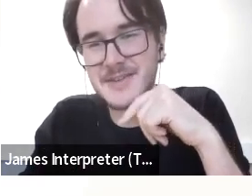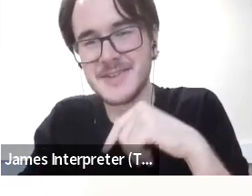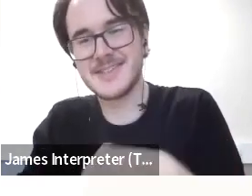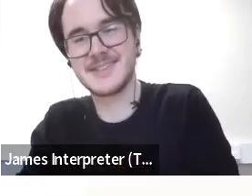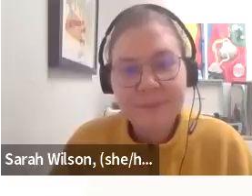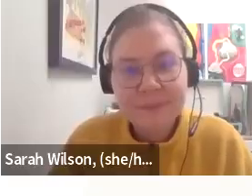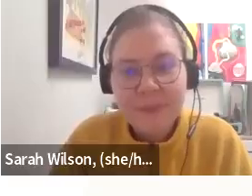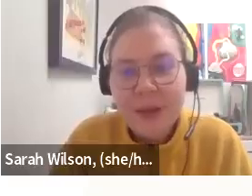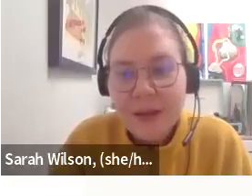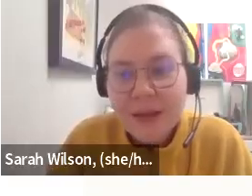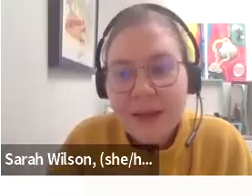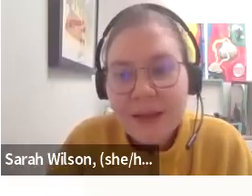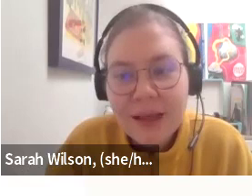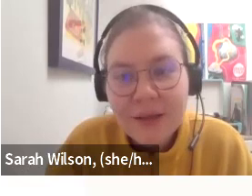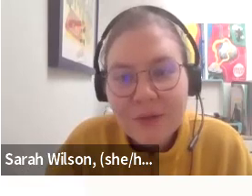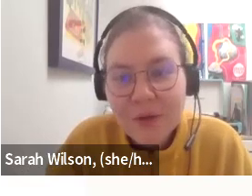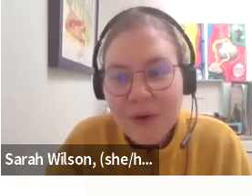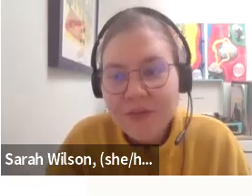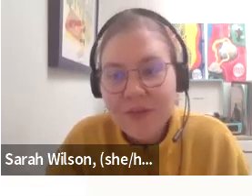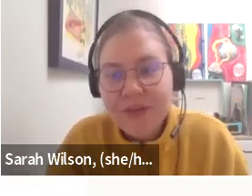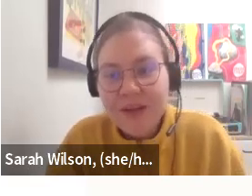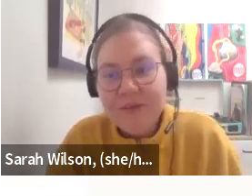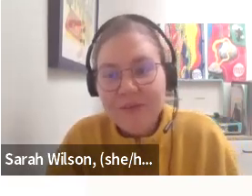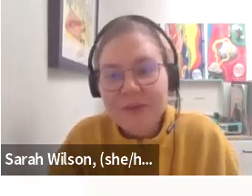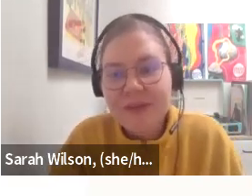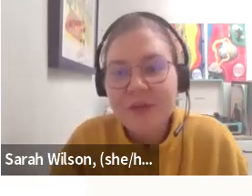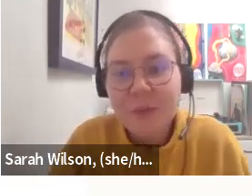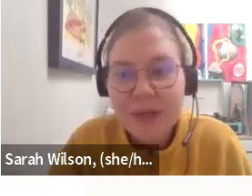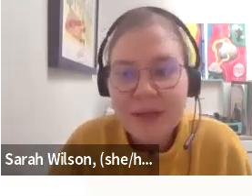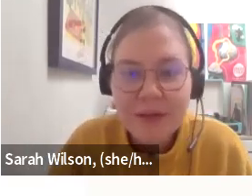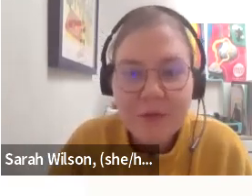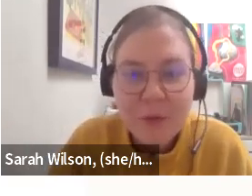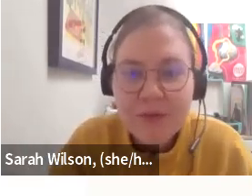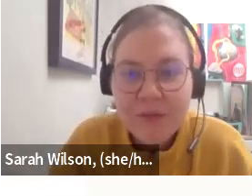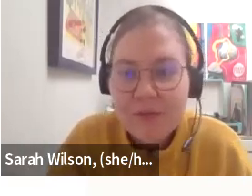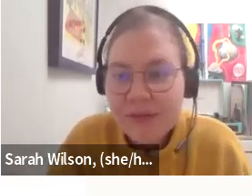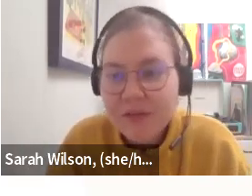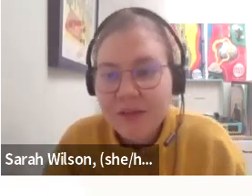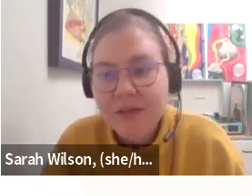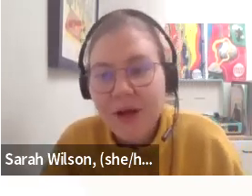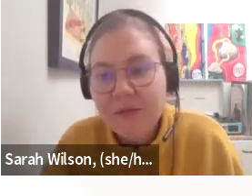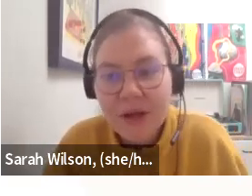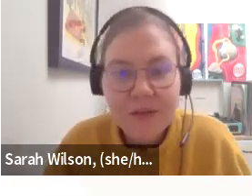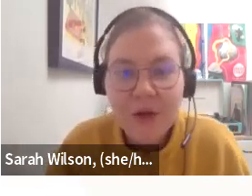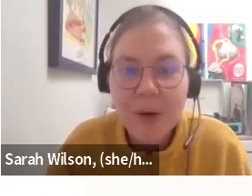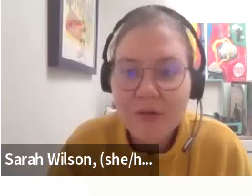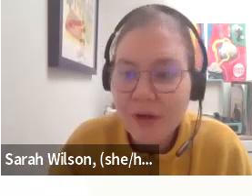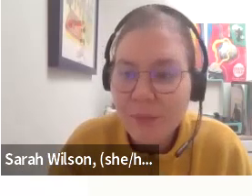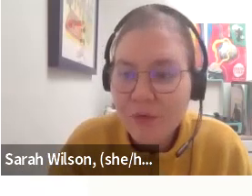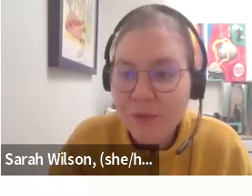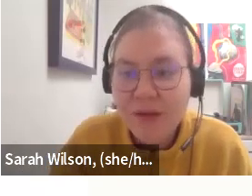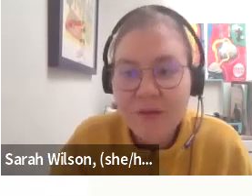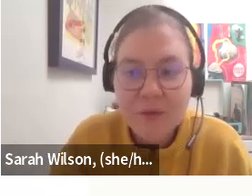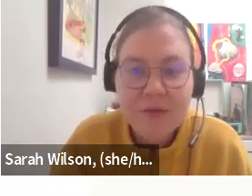Thank you very much. Thank you so much, Megina, for such a brilliant, informative session. I've learned so much